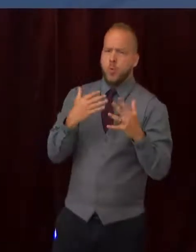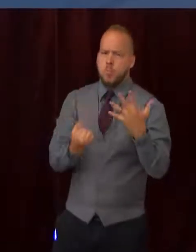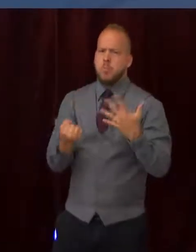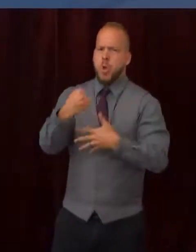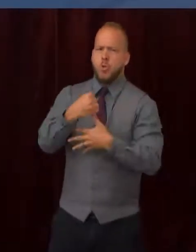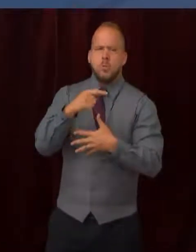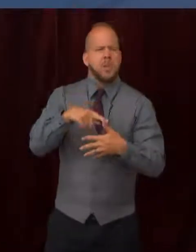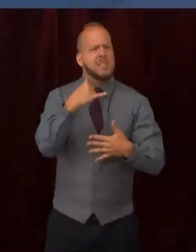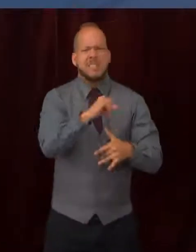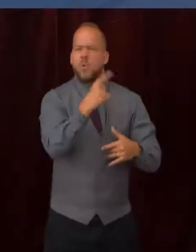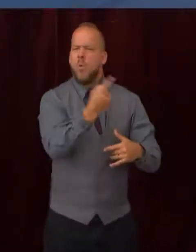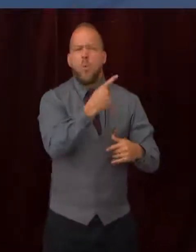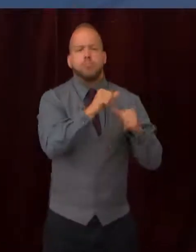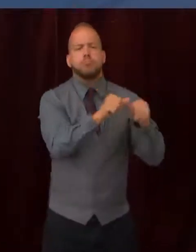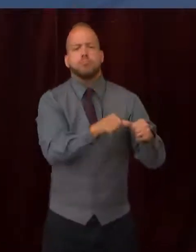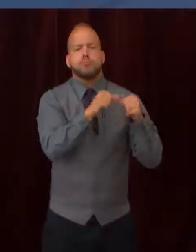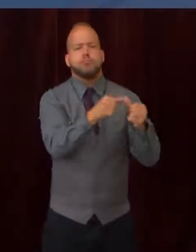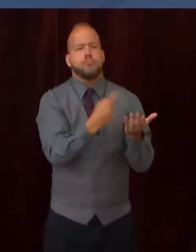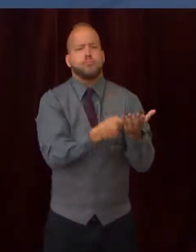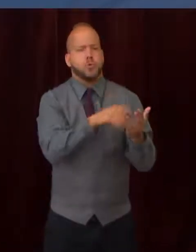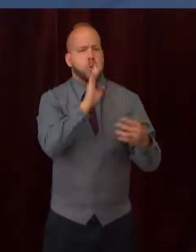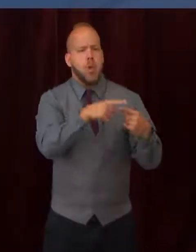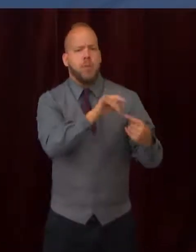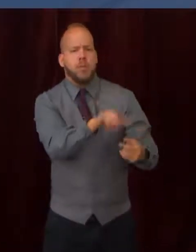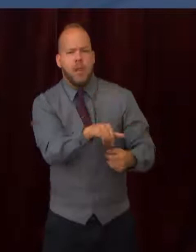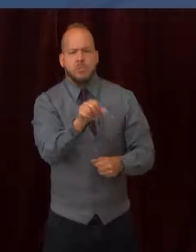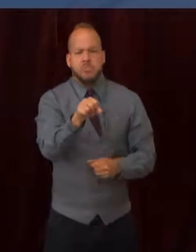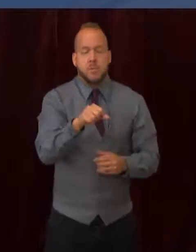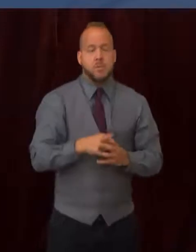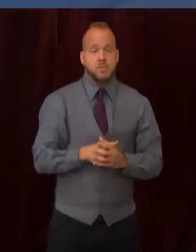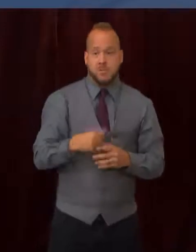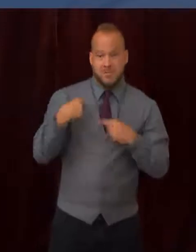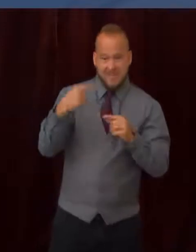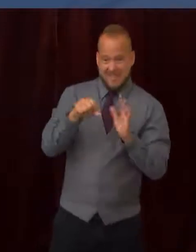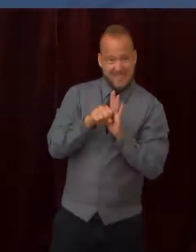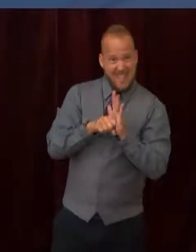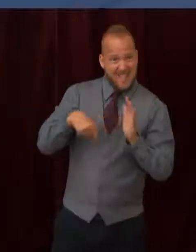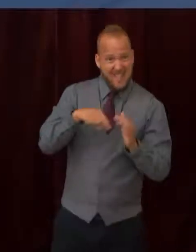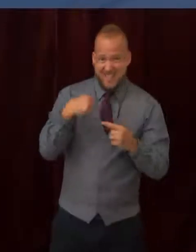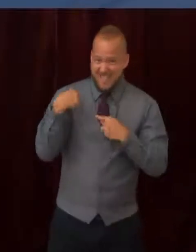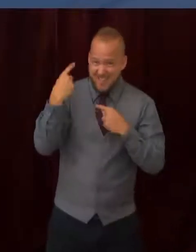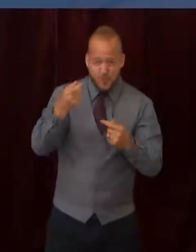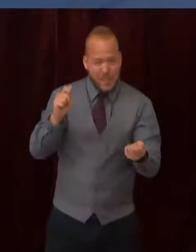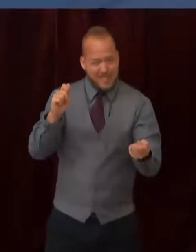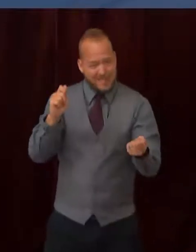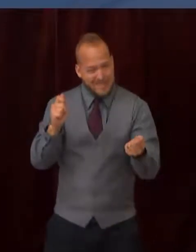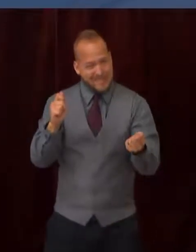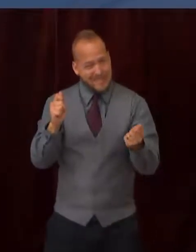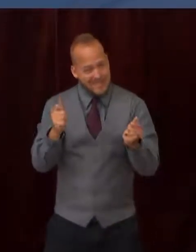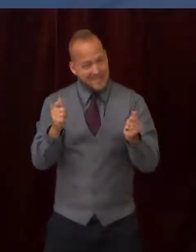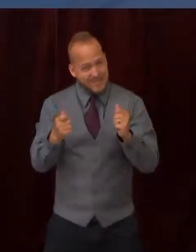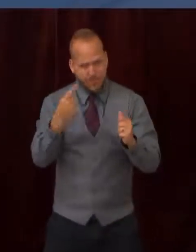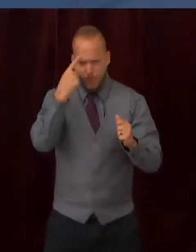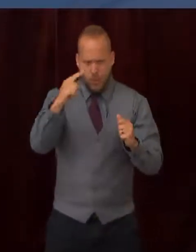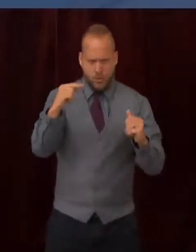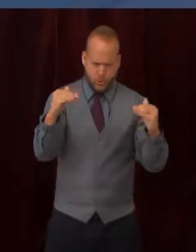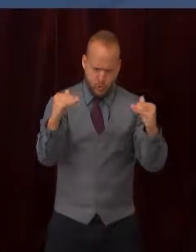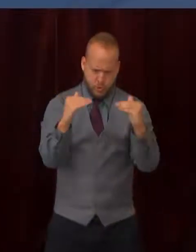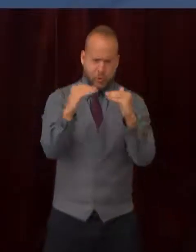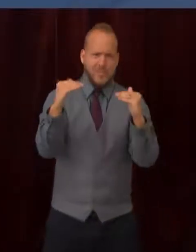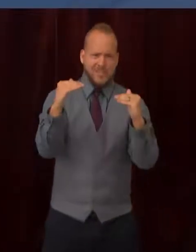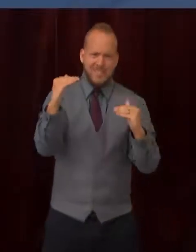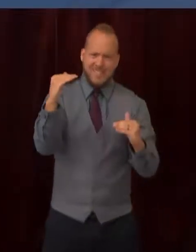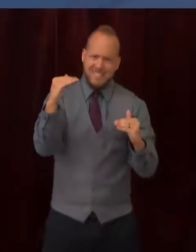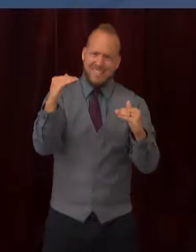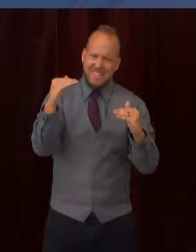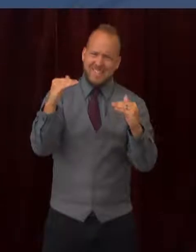to justice. Look, we've been one of the most successful states to expand health care in our state. It's